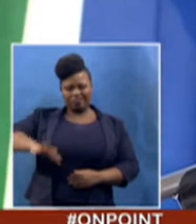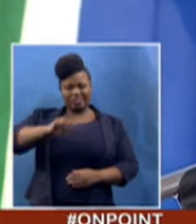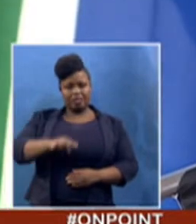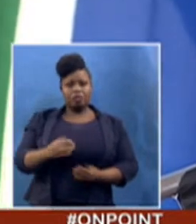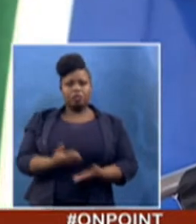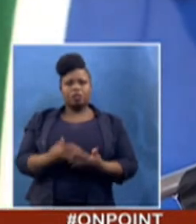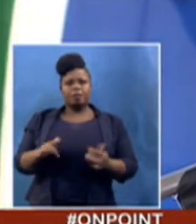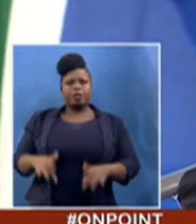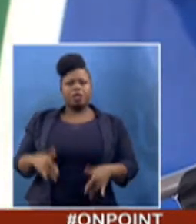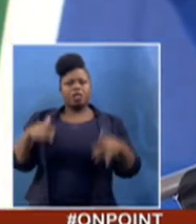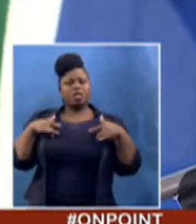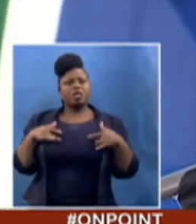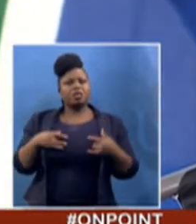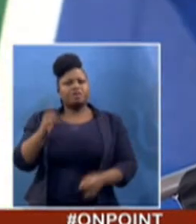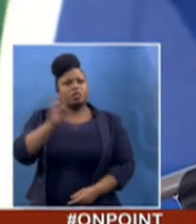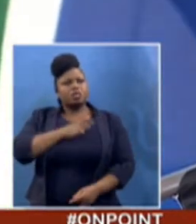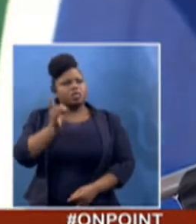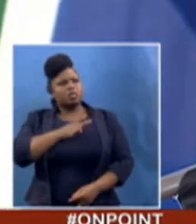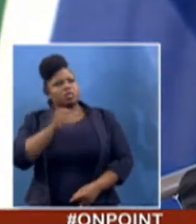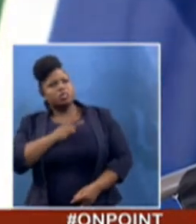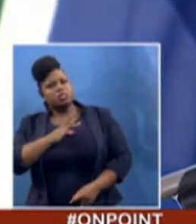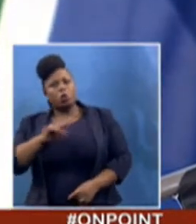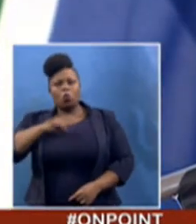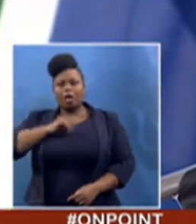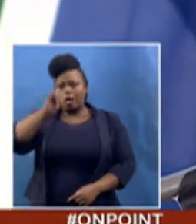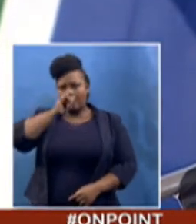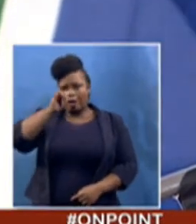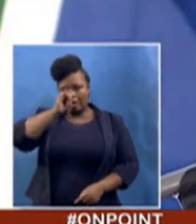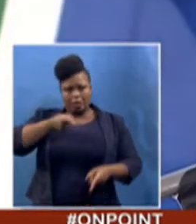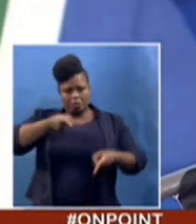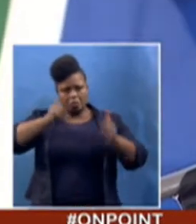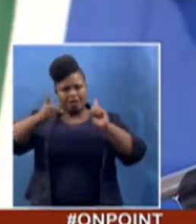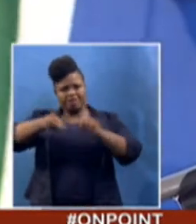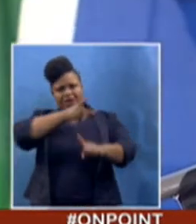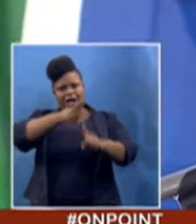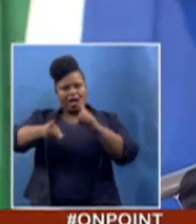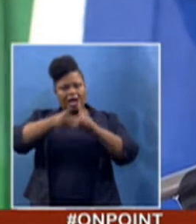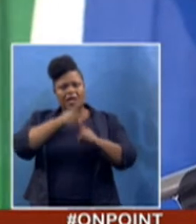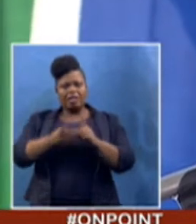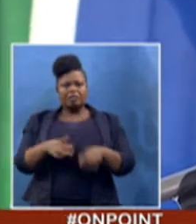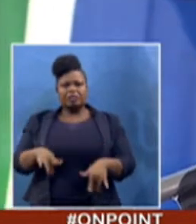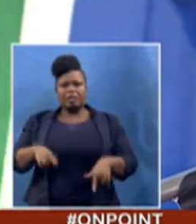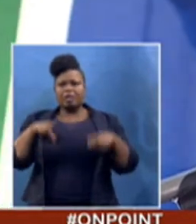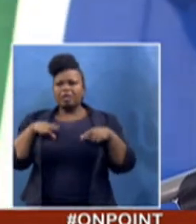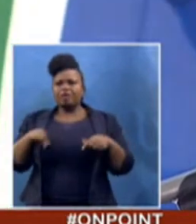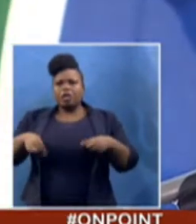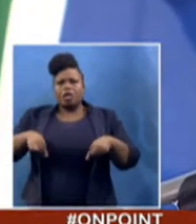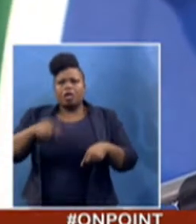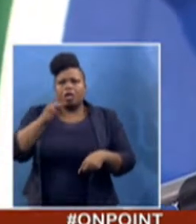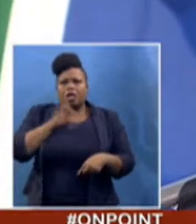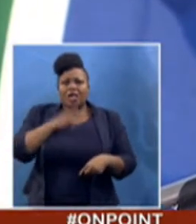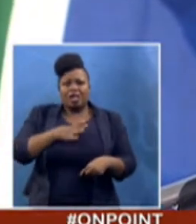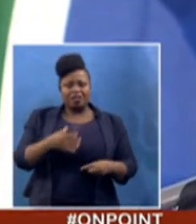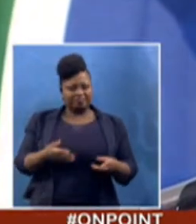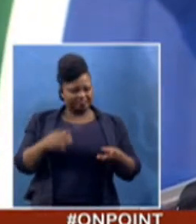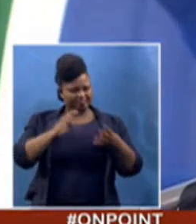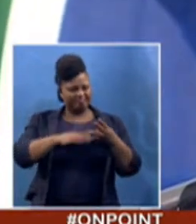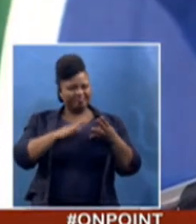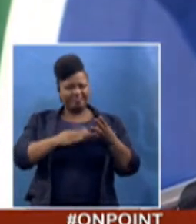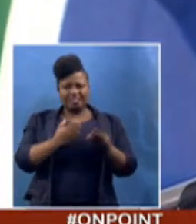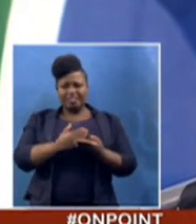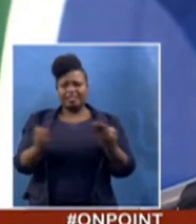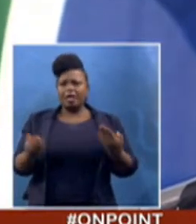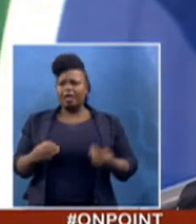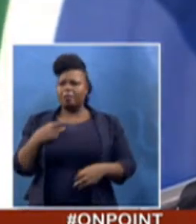every day from violence and crime, and for those who have no jobs to support